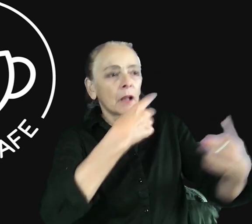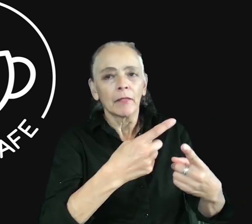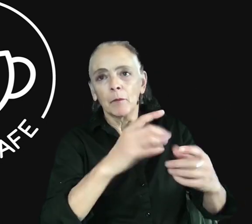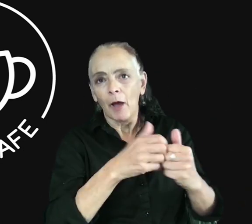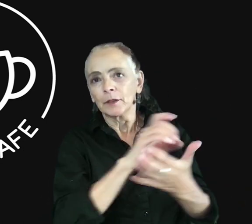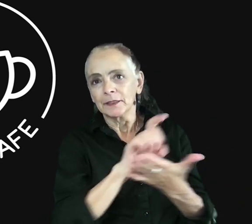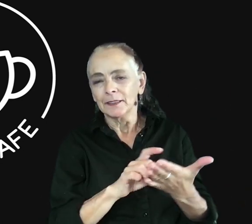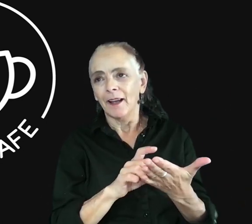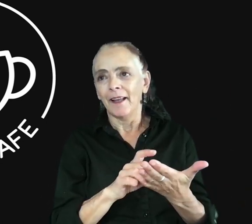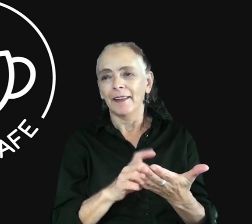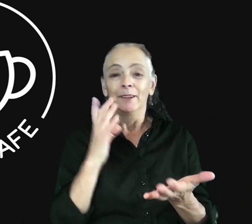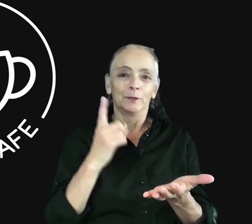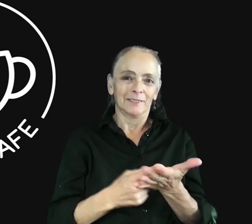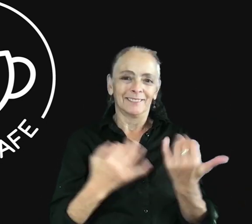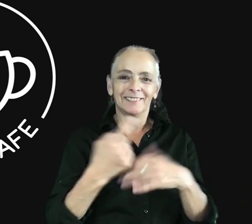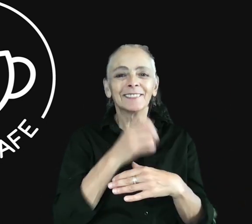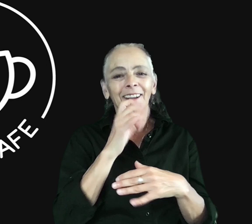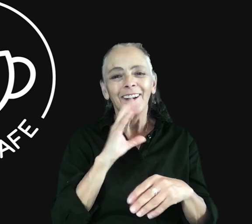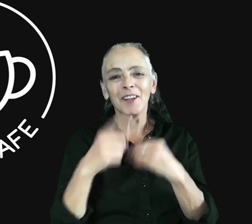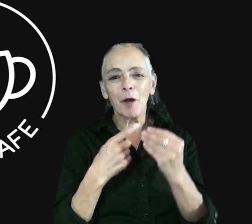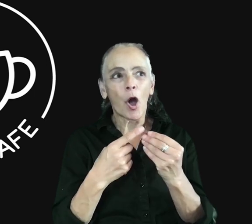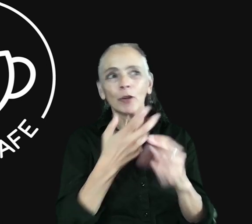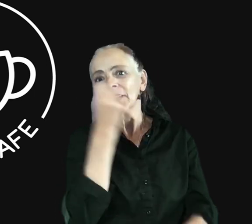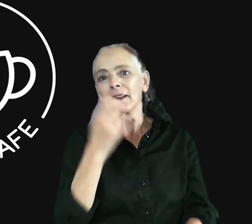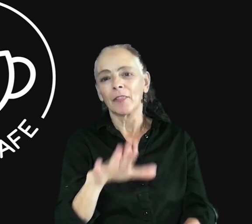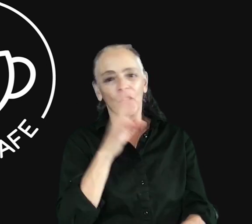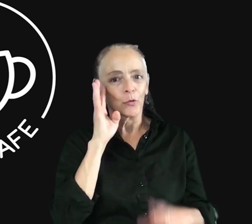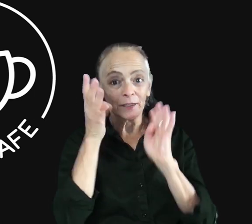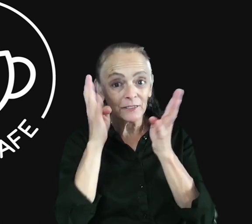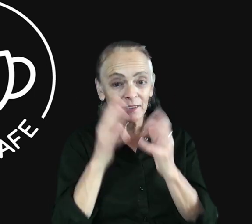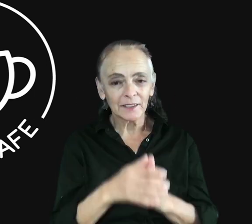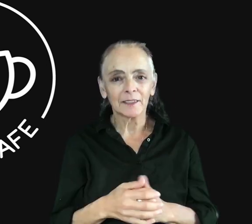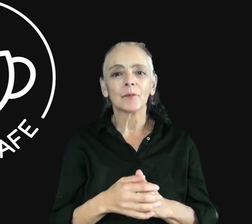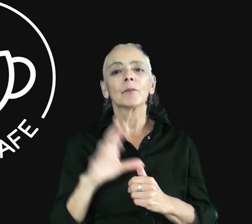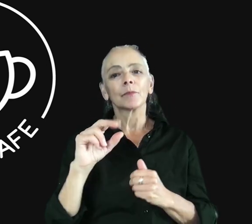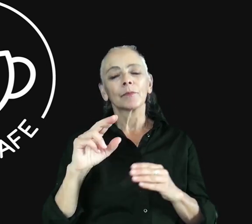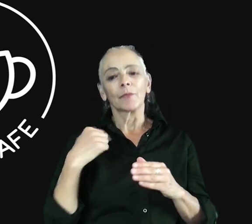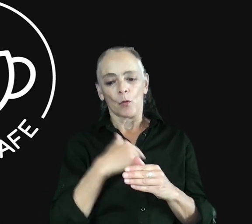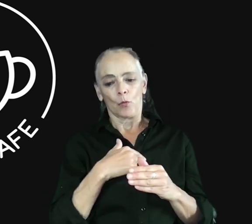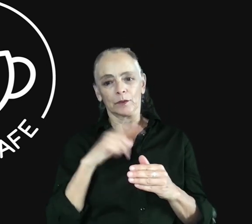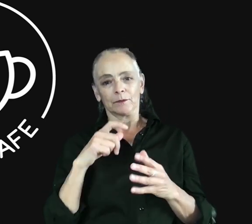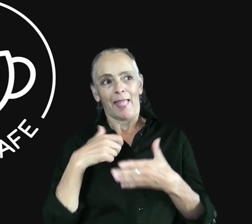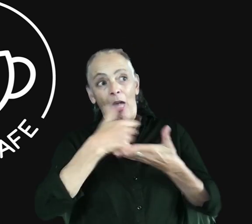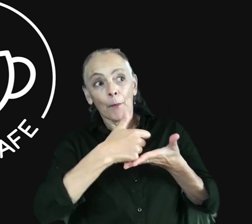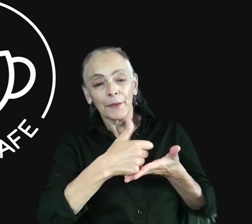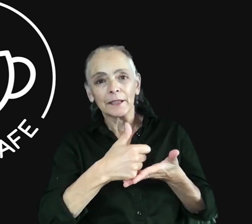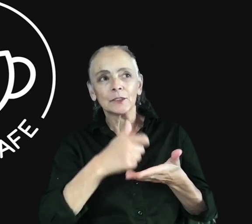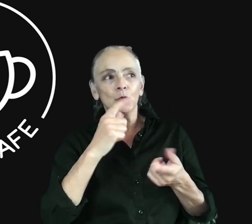chatting about today is that it's not about this loss of creativity right it's about helping inform